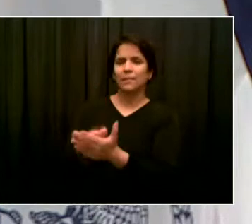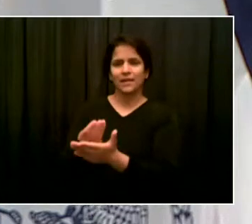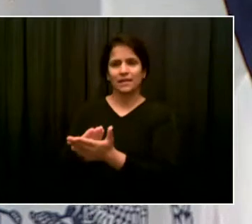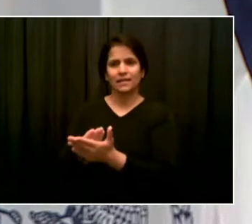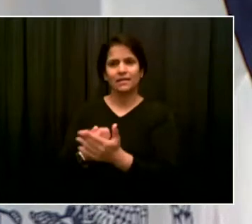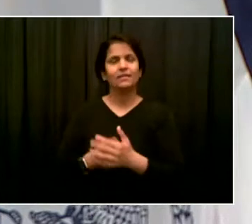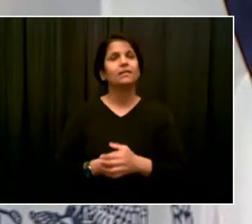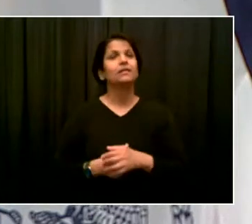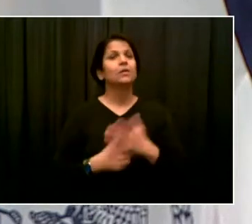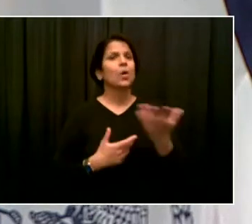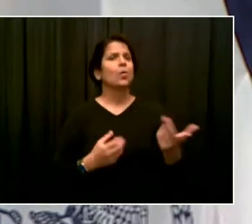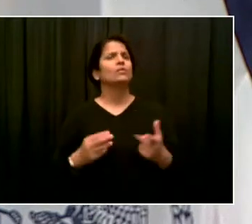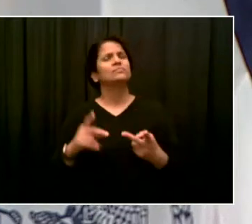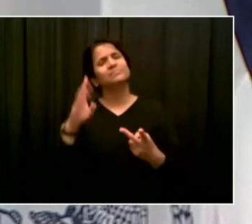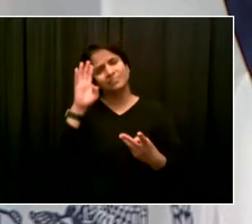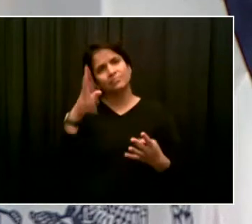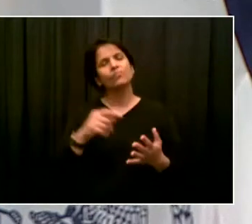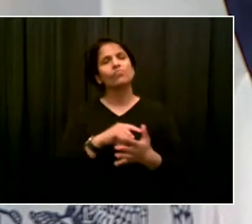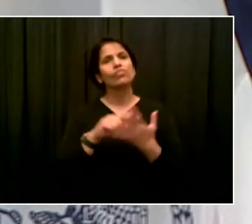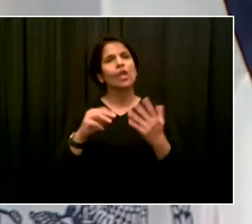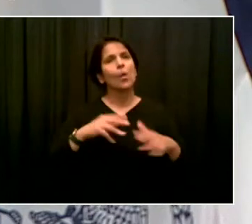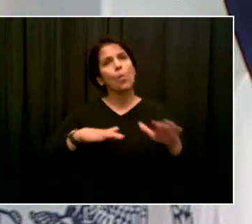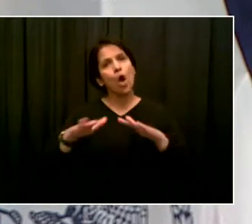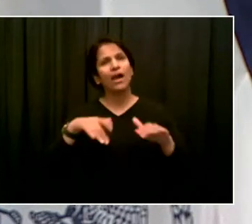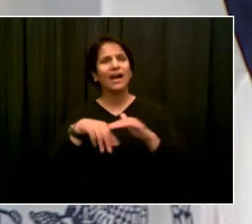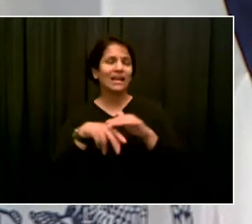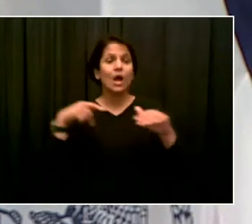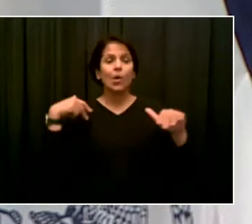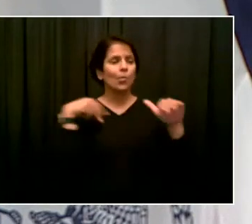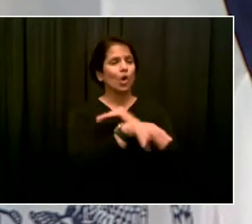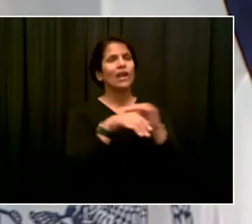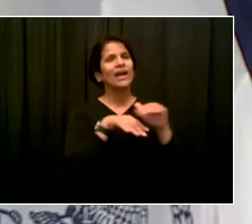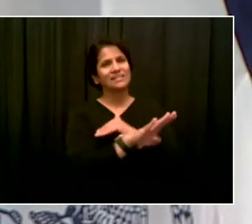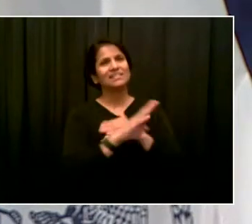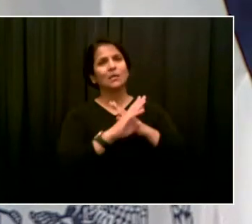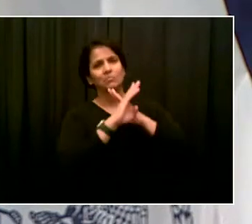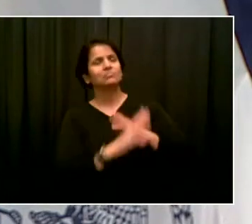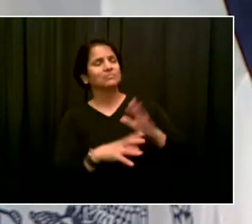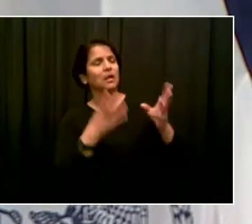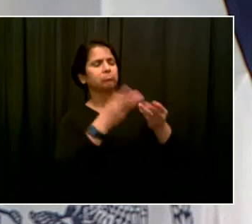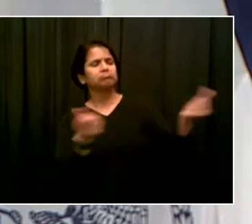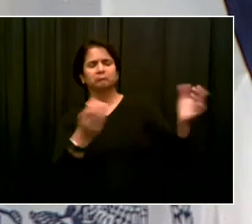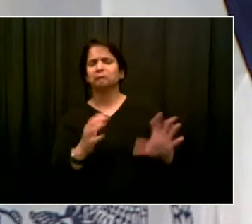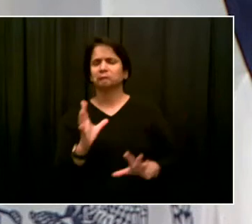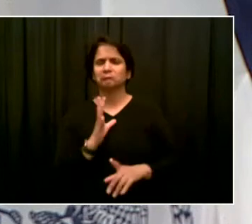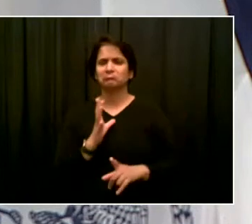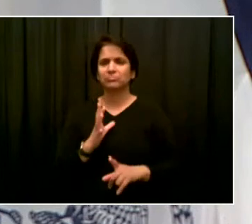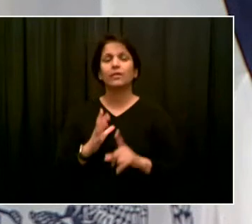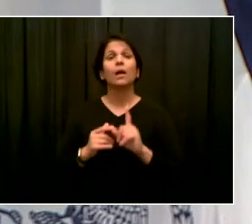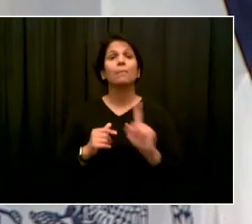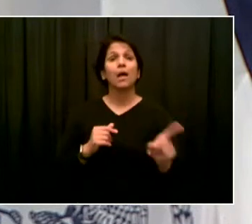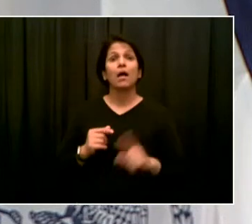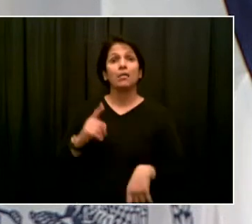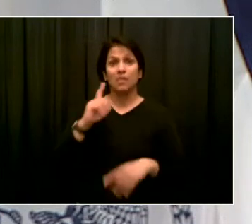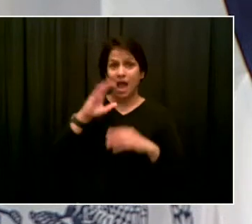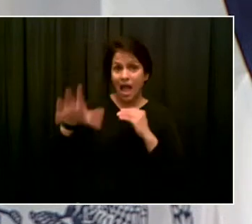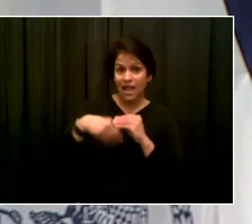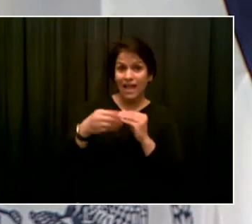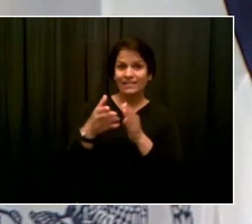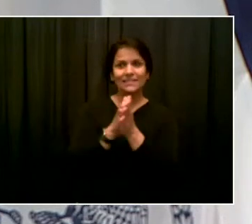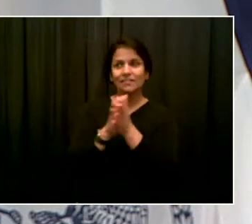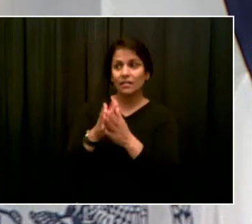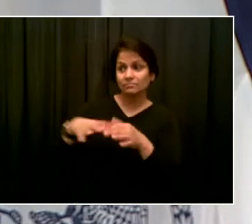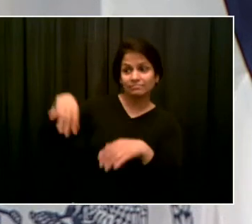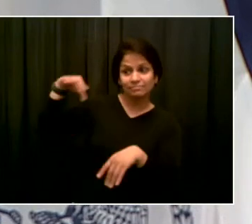locations, but what else do you think you can do to get people to get the vaccine? I'll offer my view, and then I